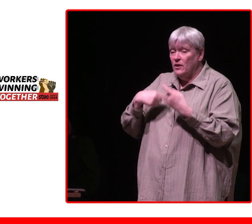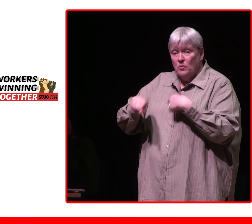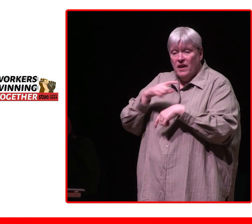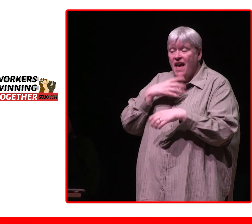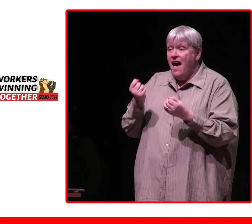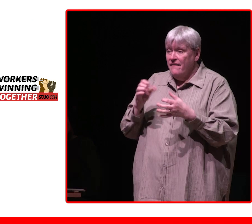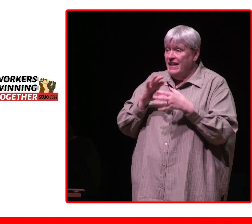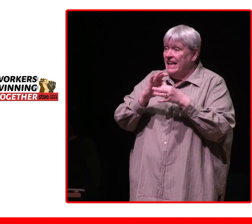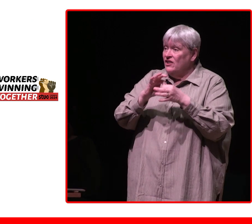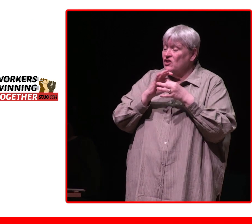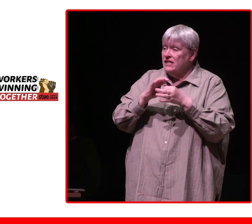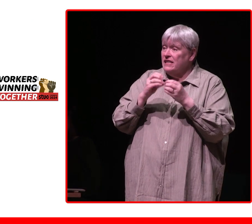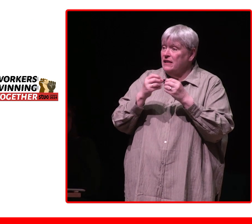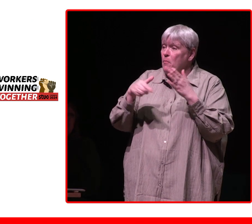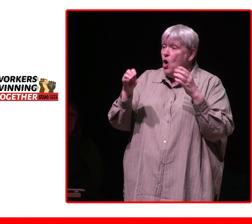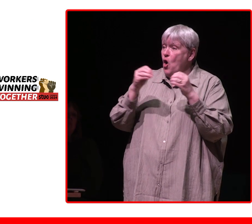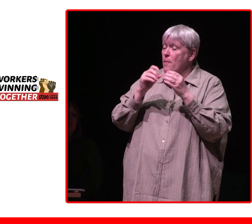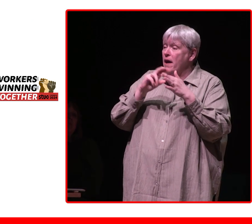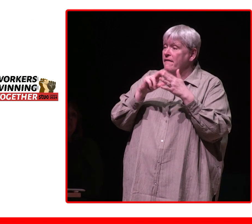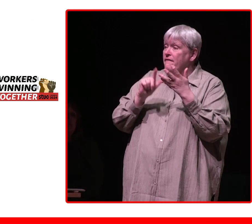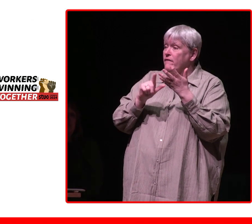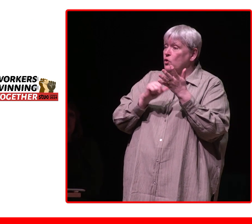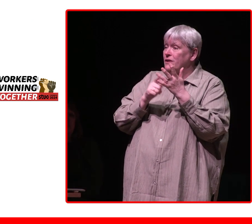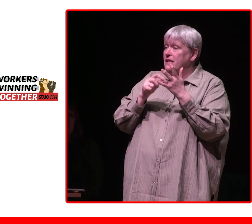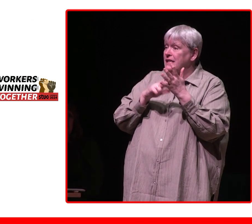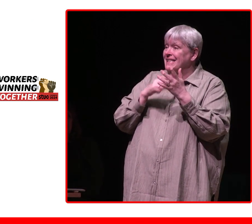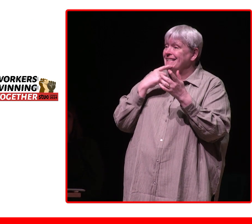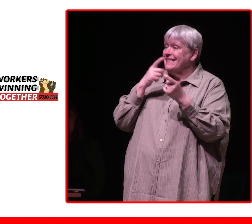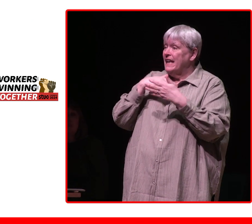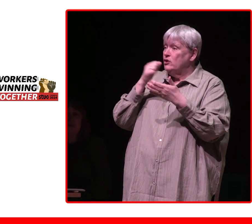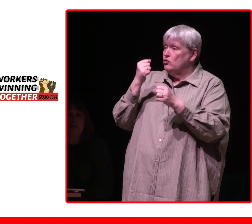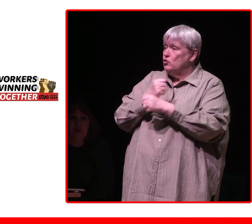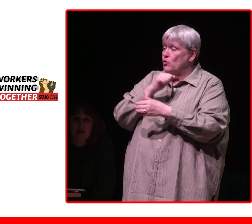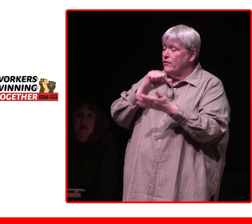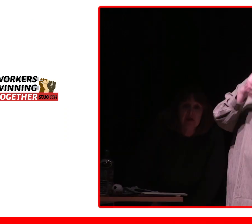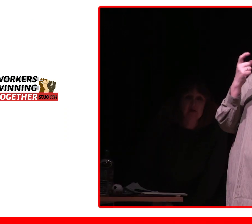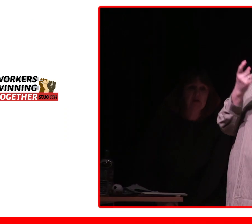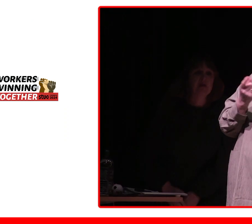and as Bob Fulton said, let's do the right thing.